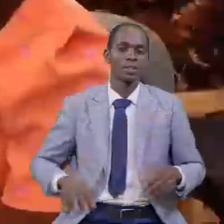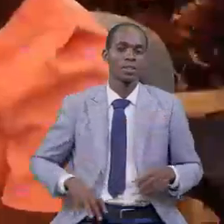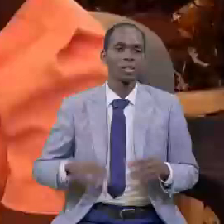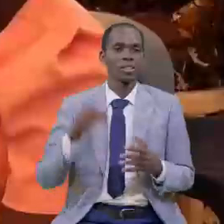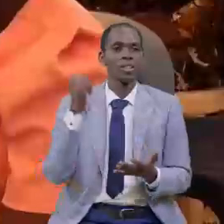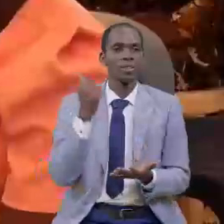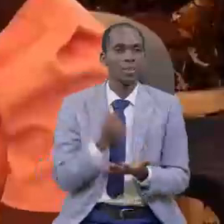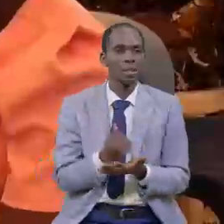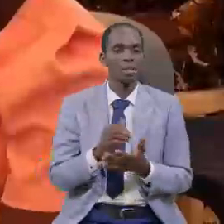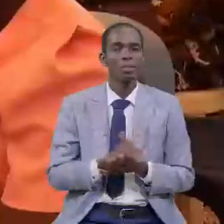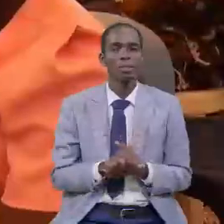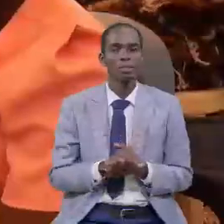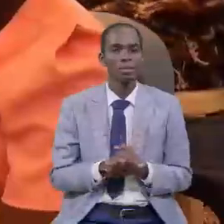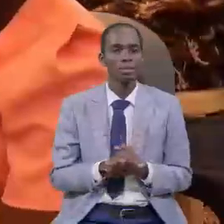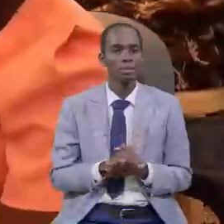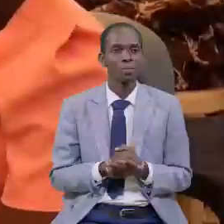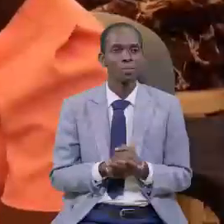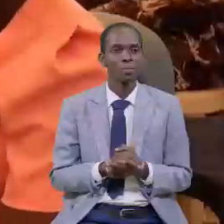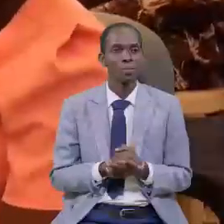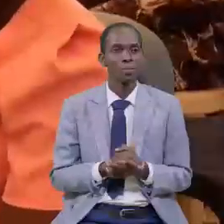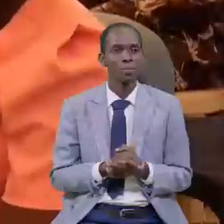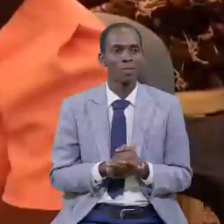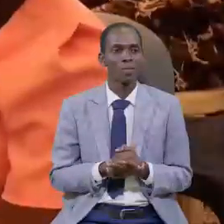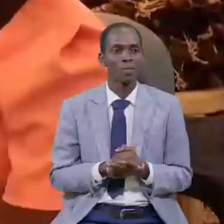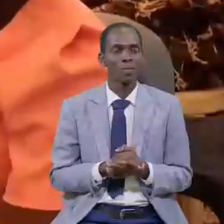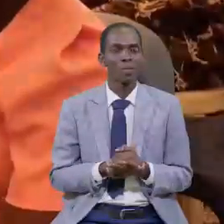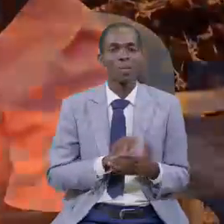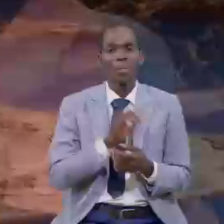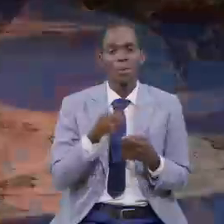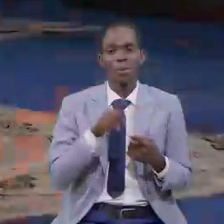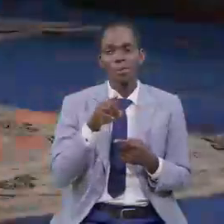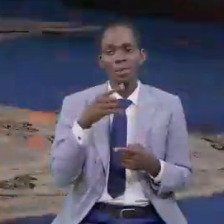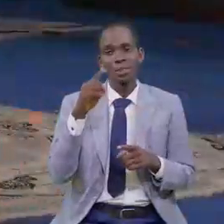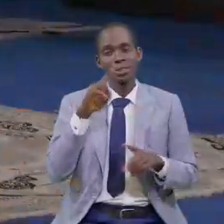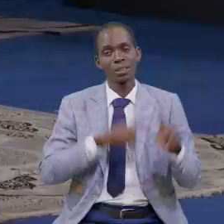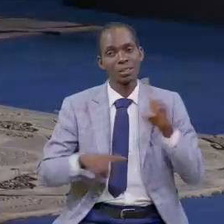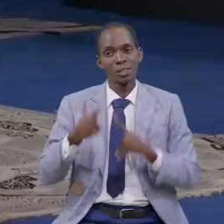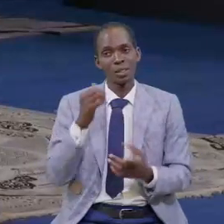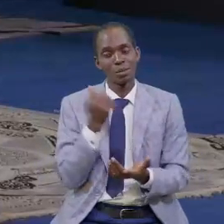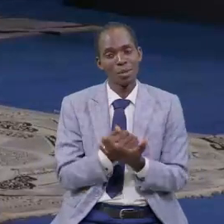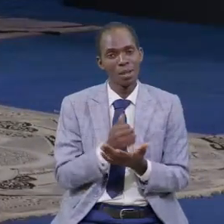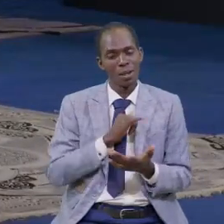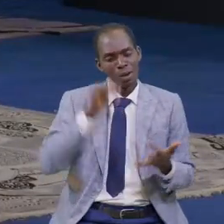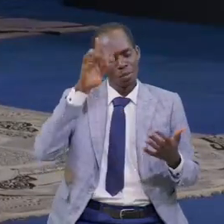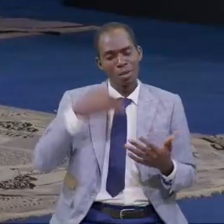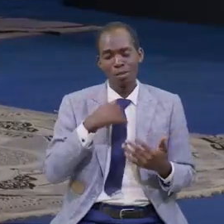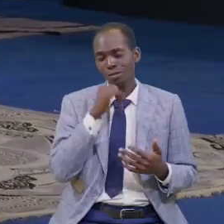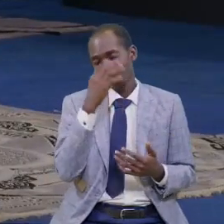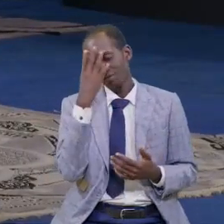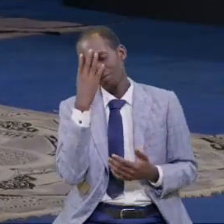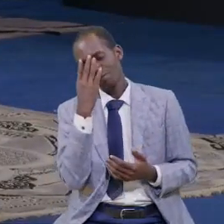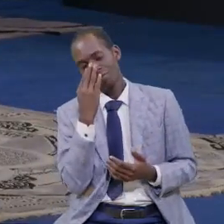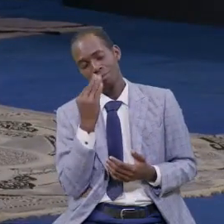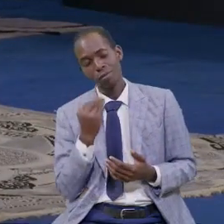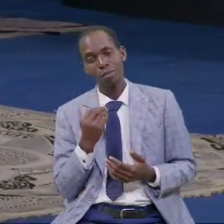Amen. You know, when you say amen, I know you have not fallen asleep, because you know sometimes, you know, when you